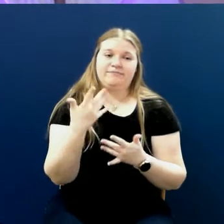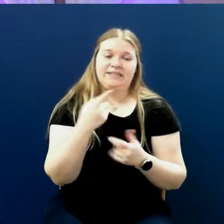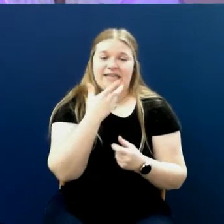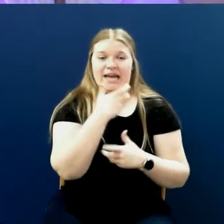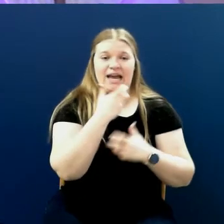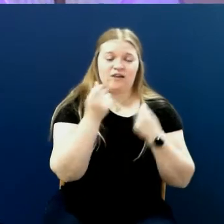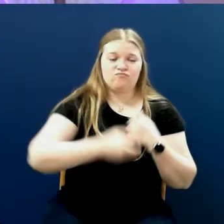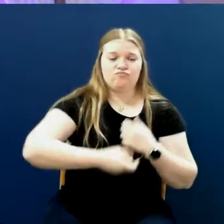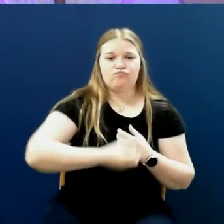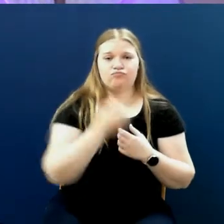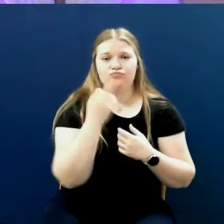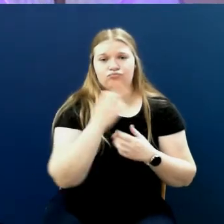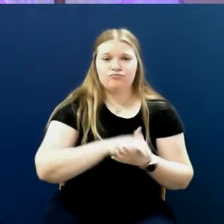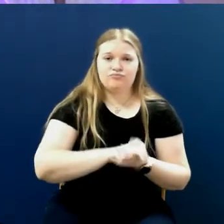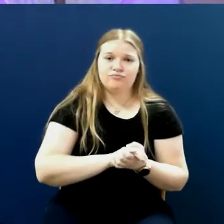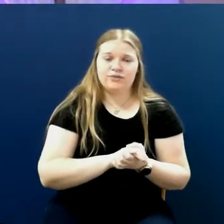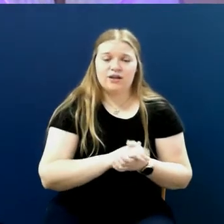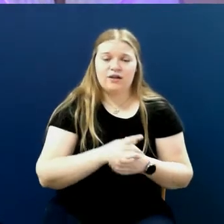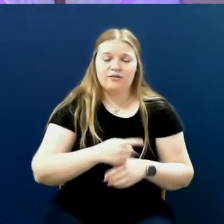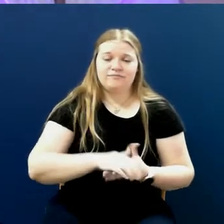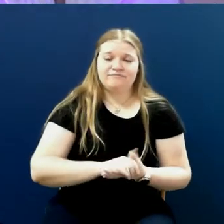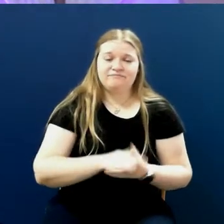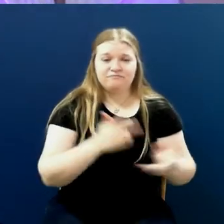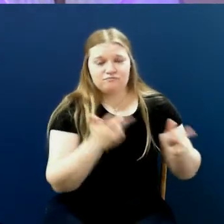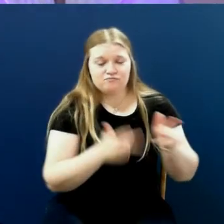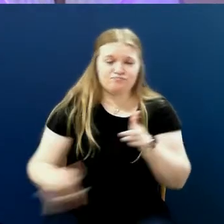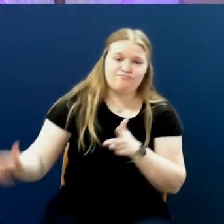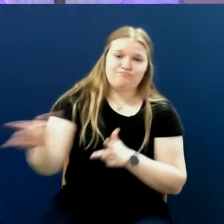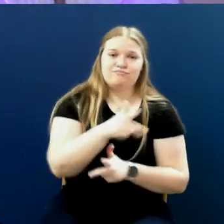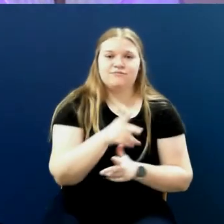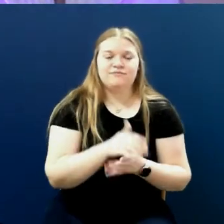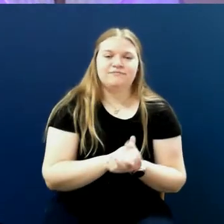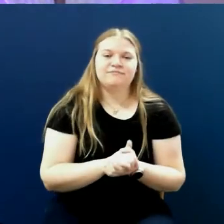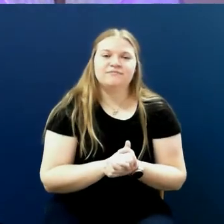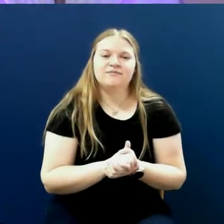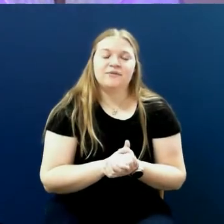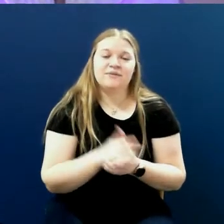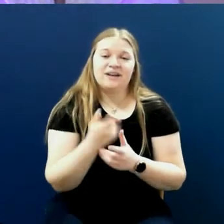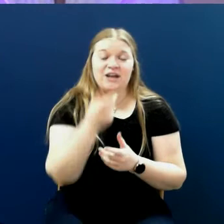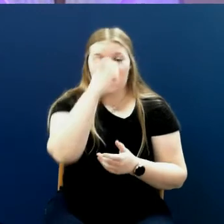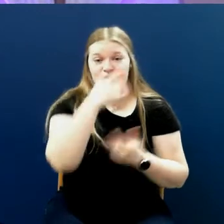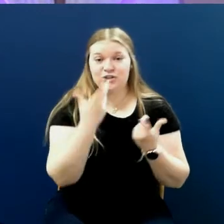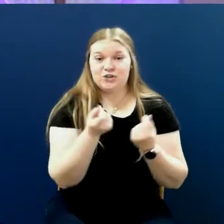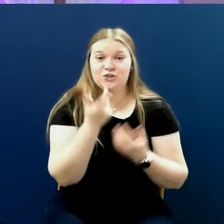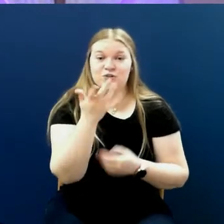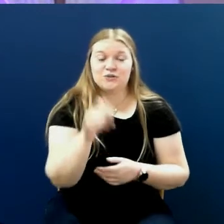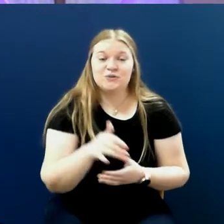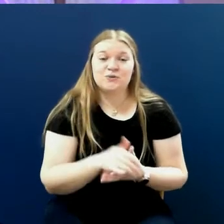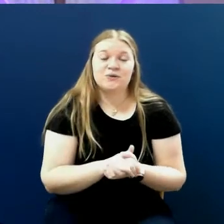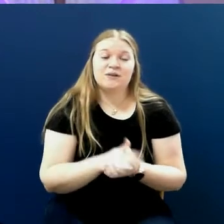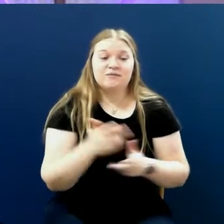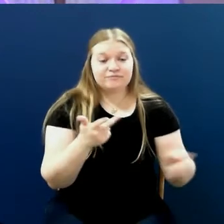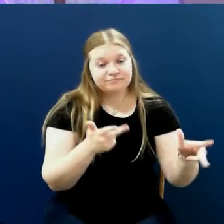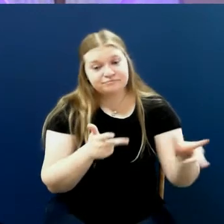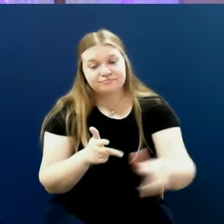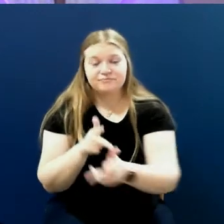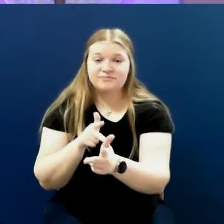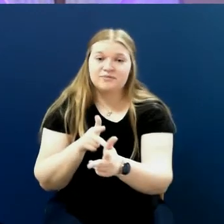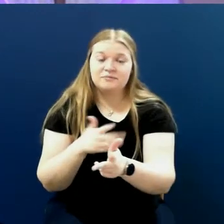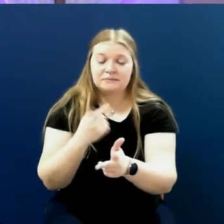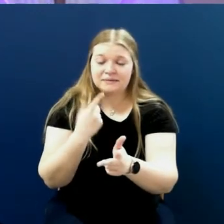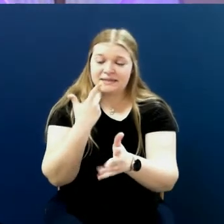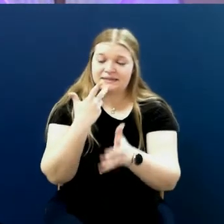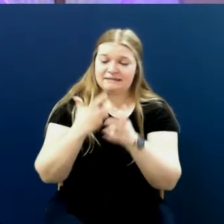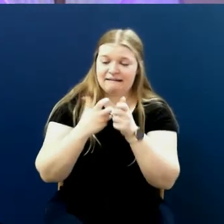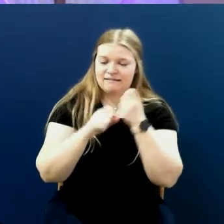them, flip them off, and cut them off. Well, here's what God wants you to do. They cut in front of you. You begin to get angry.